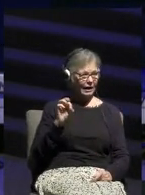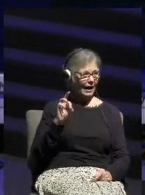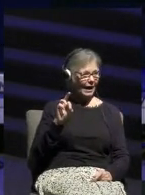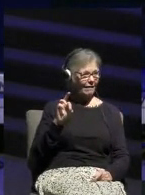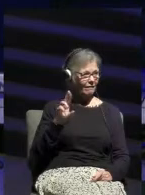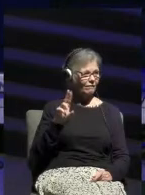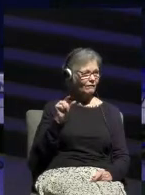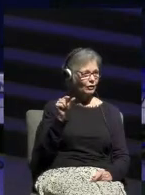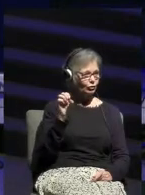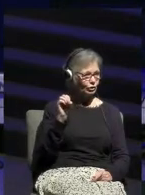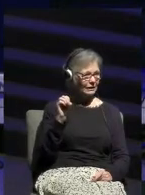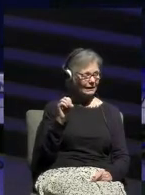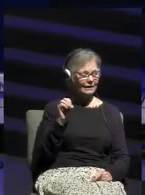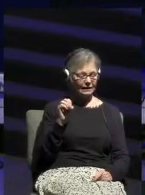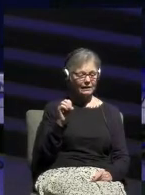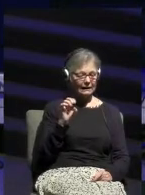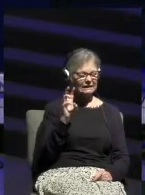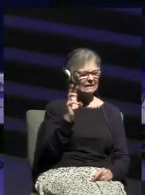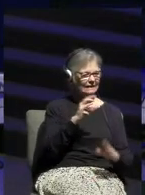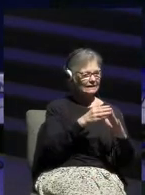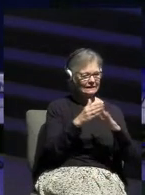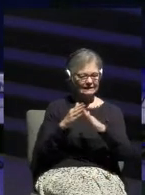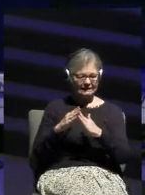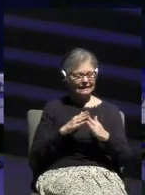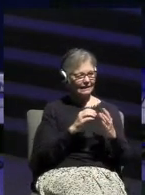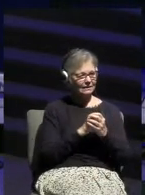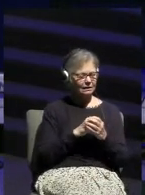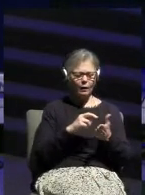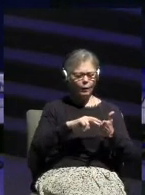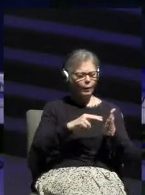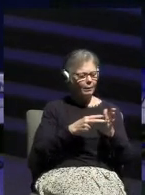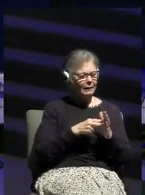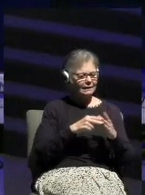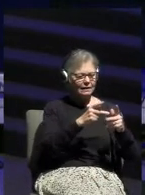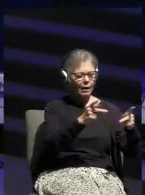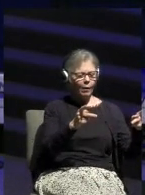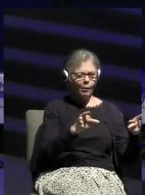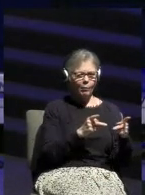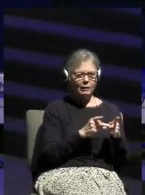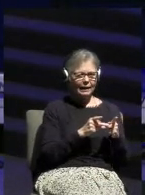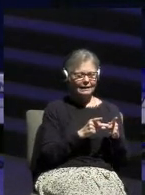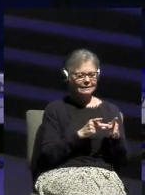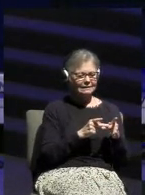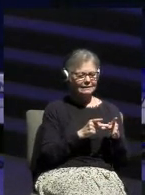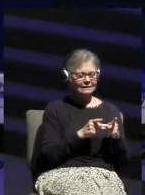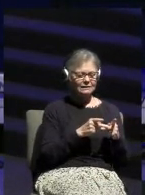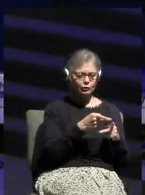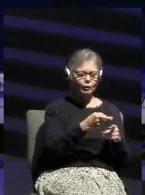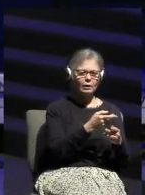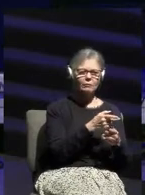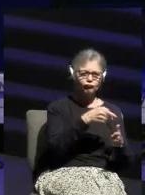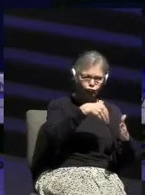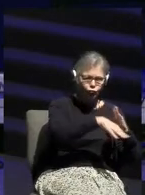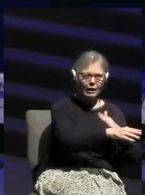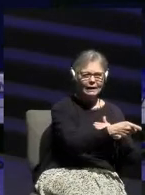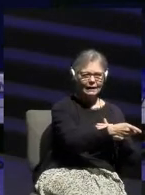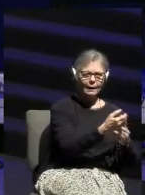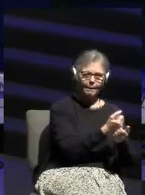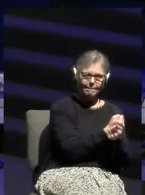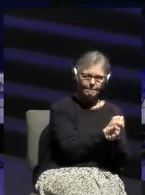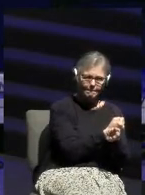And what they were to function as places of asylum or